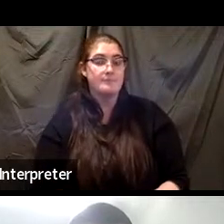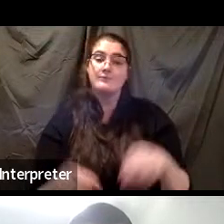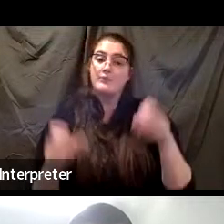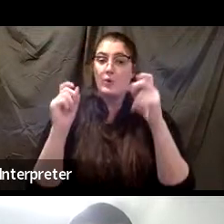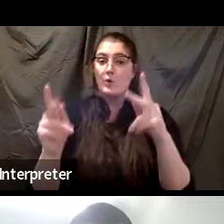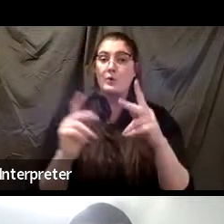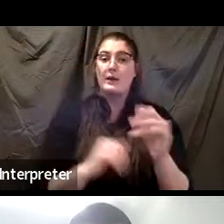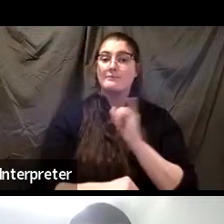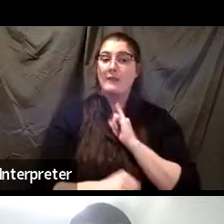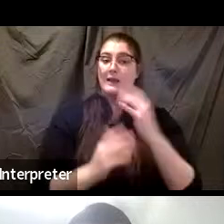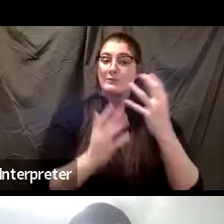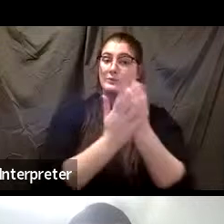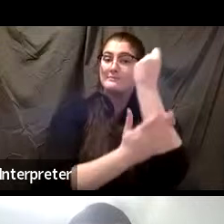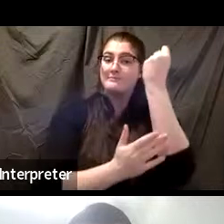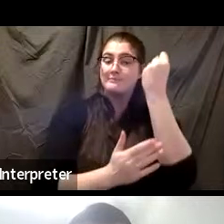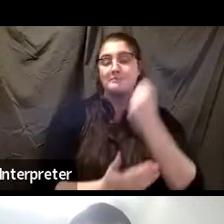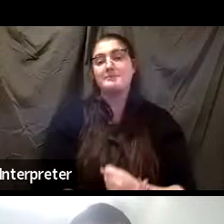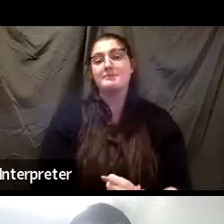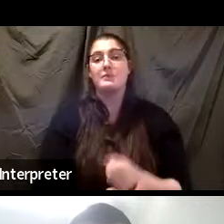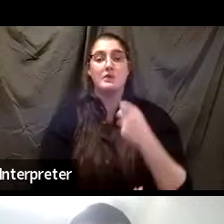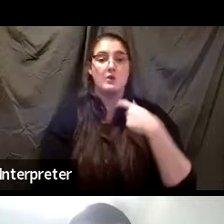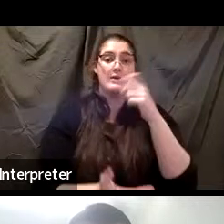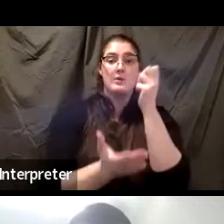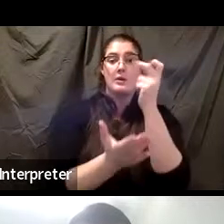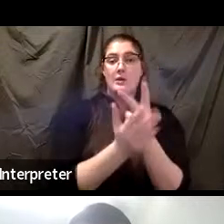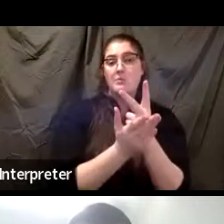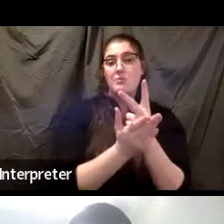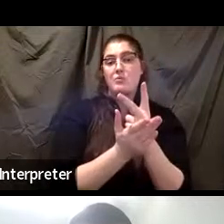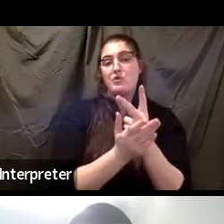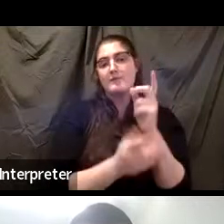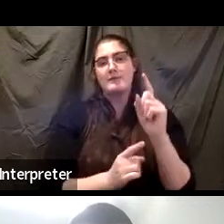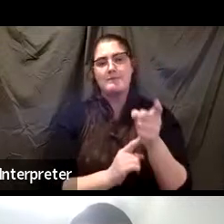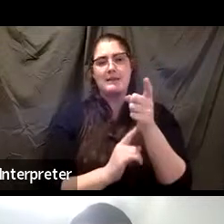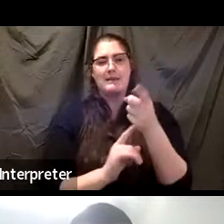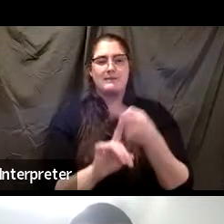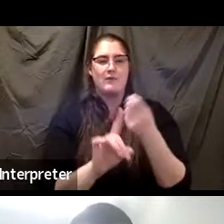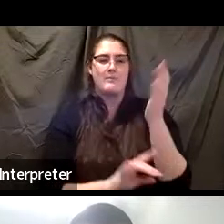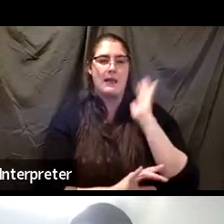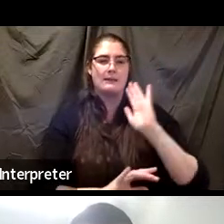Okay, the ayes have it. We'll go ahead and approve those minutes from last meeting.